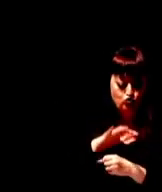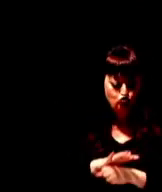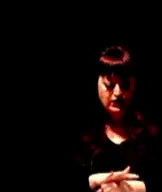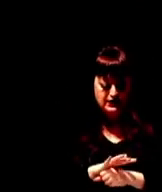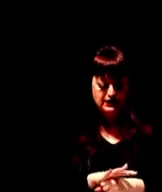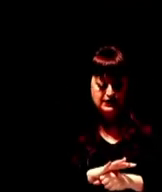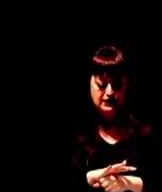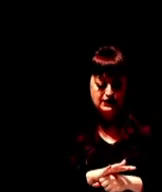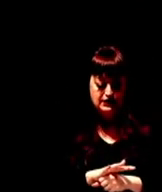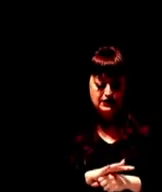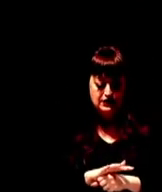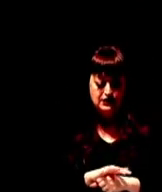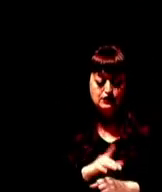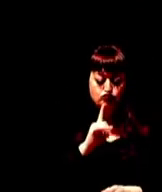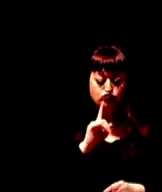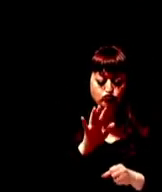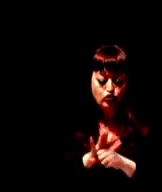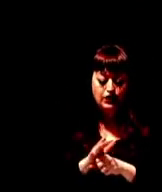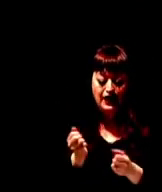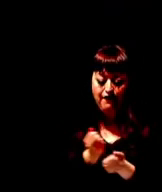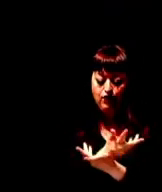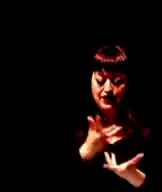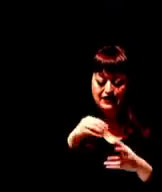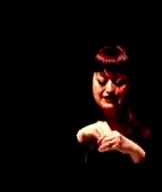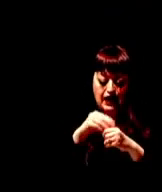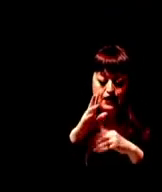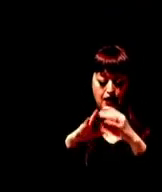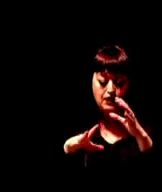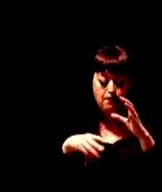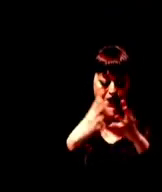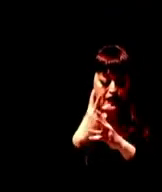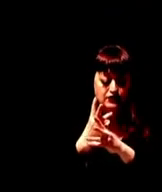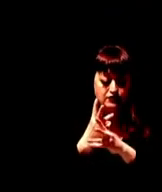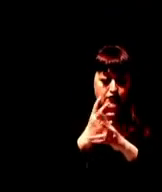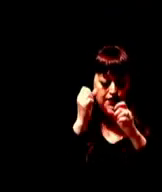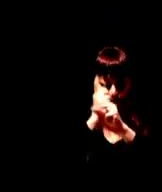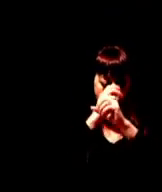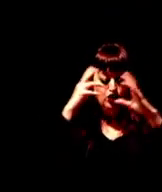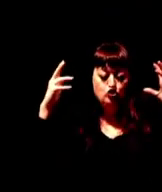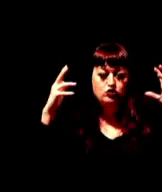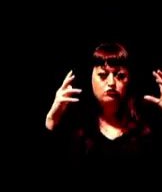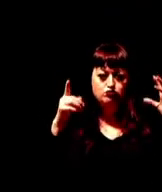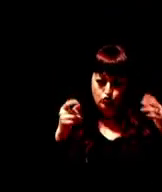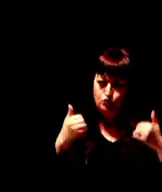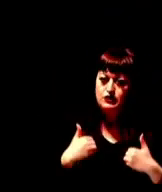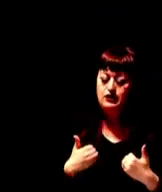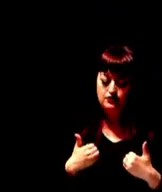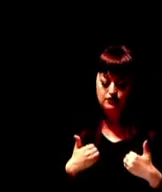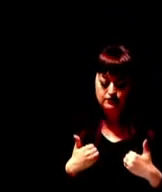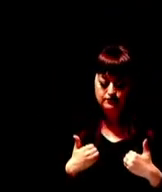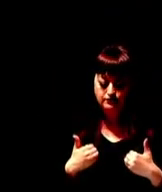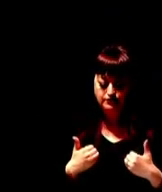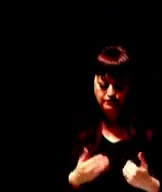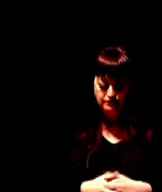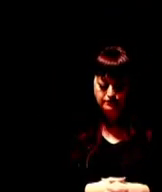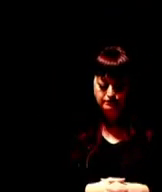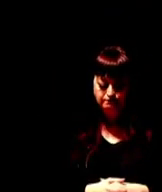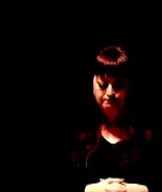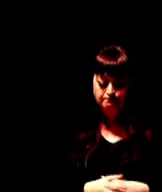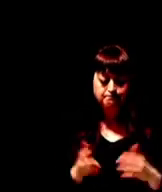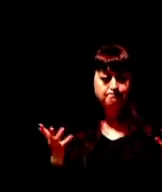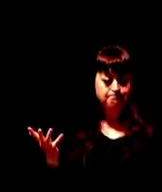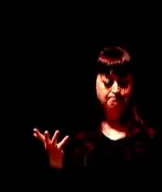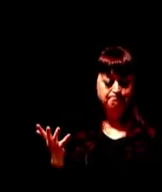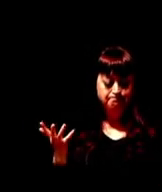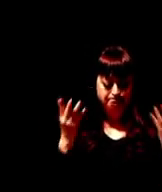not stress. You was granted everything inside this planet. Anything you imagine, you possess. With that being